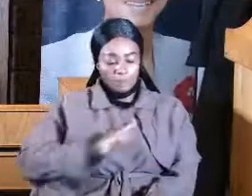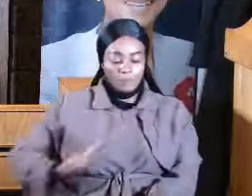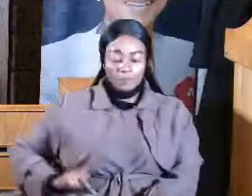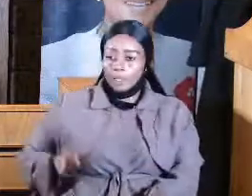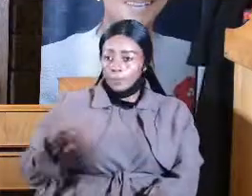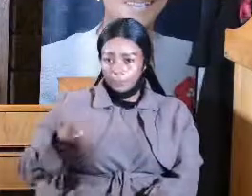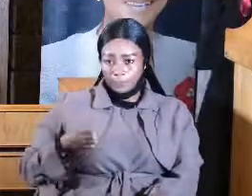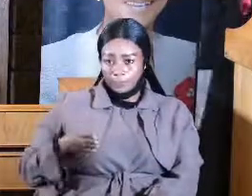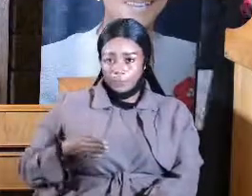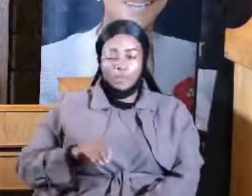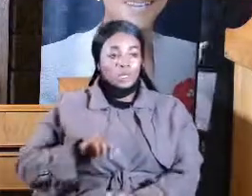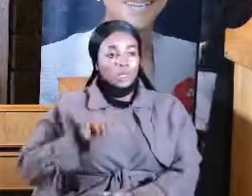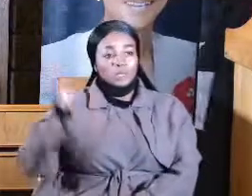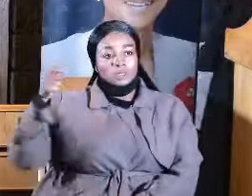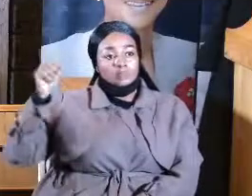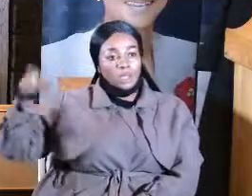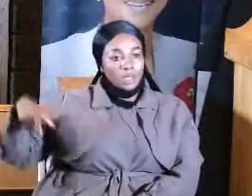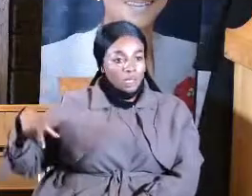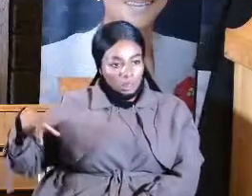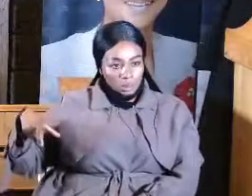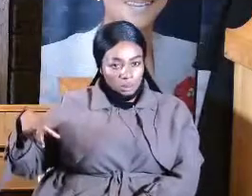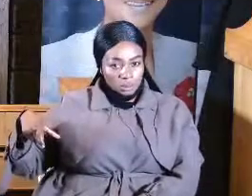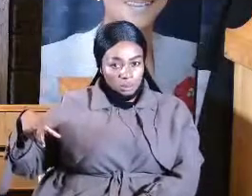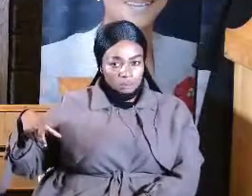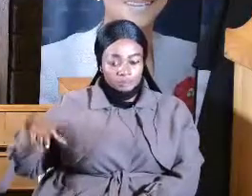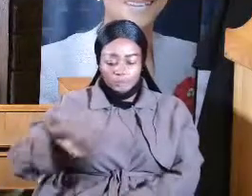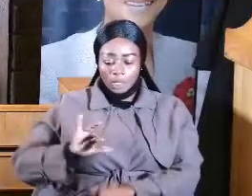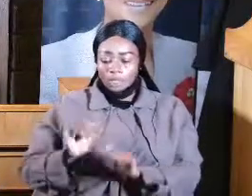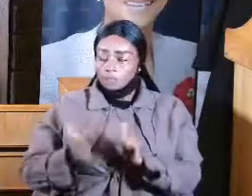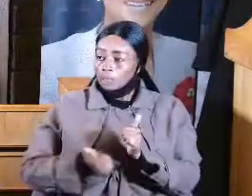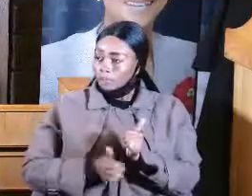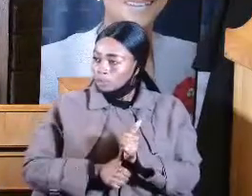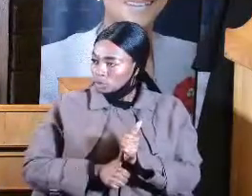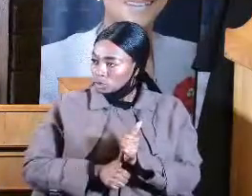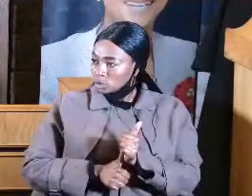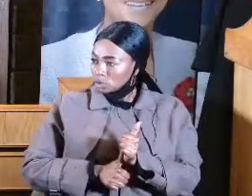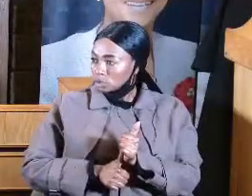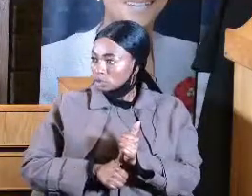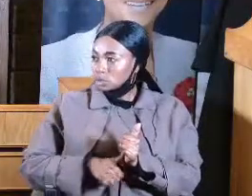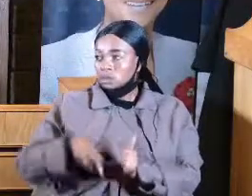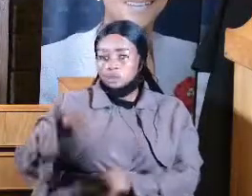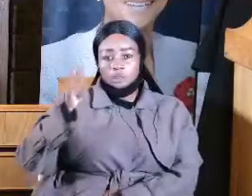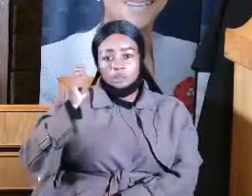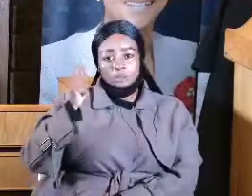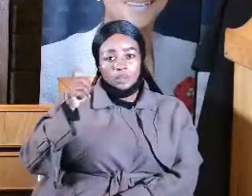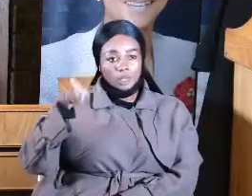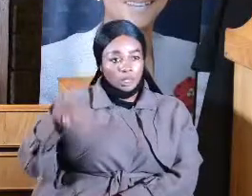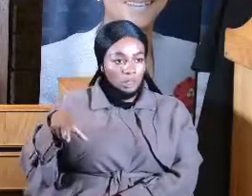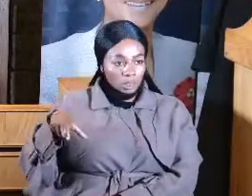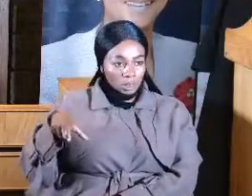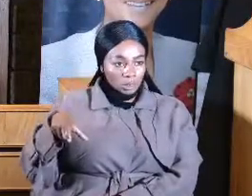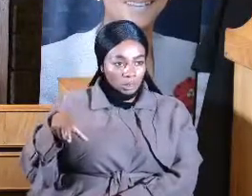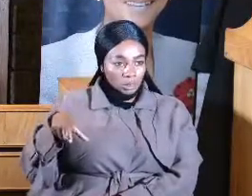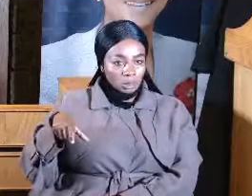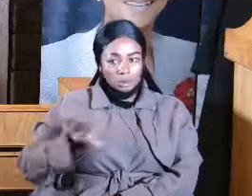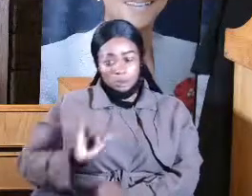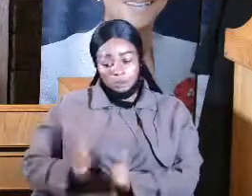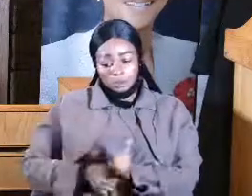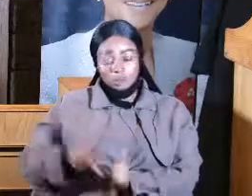Honorable Speaker, the Deputy Honorable Speaker, Deputy